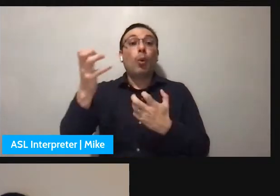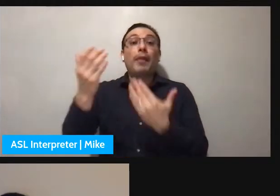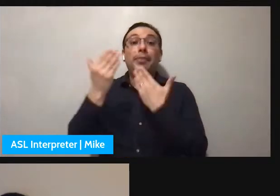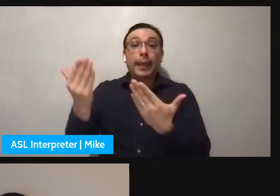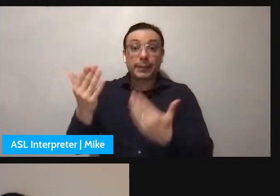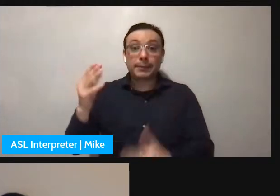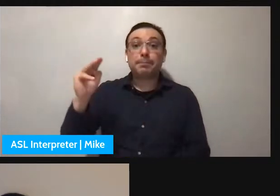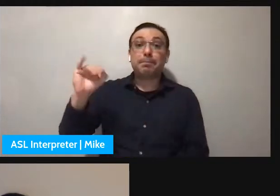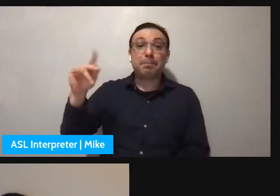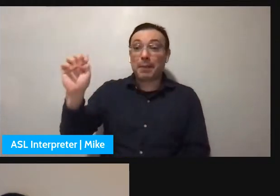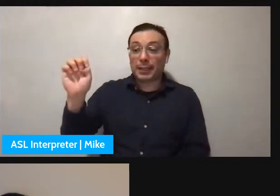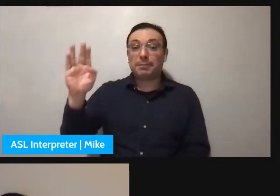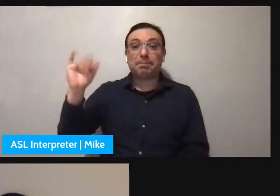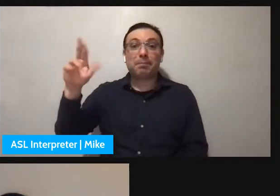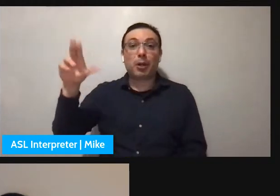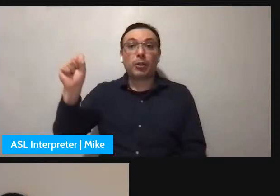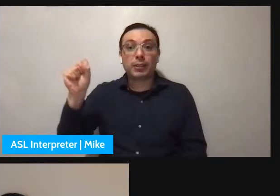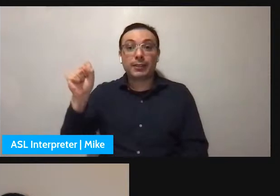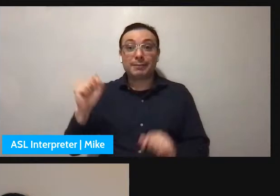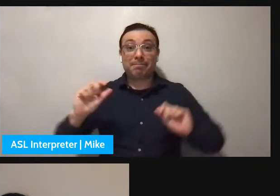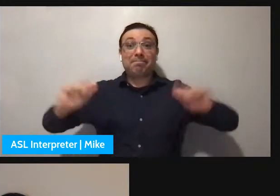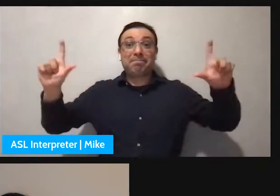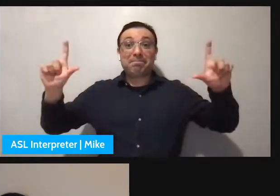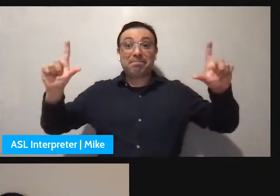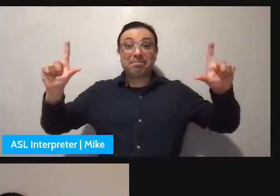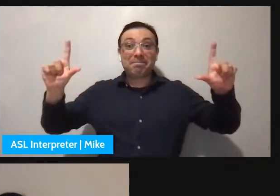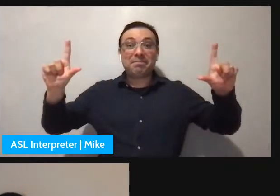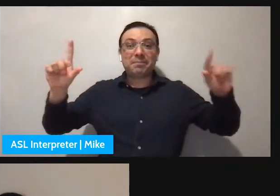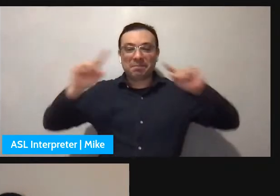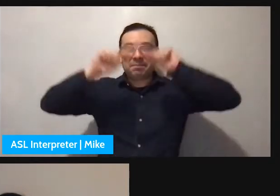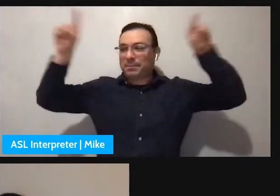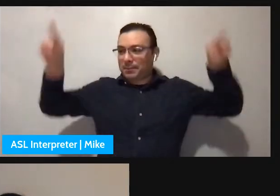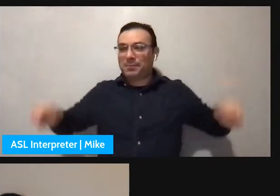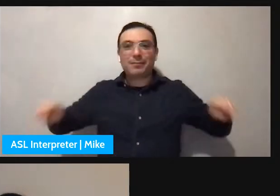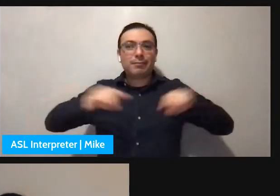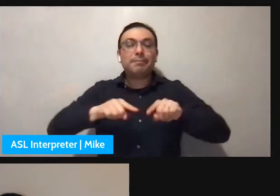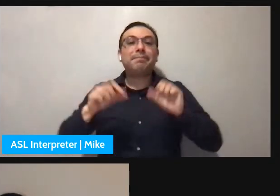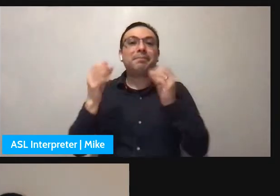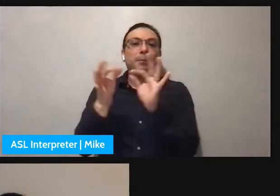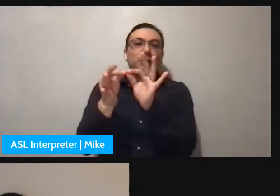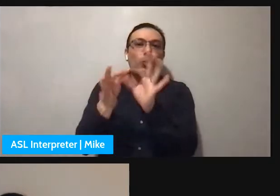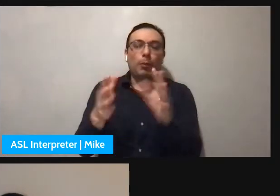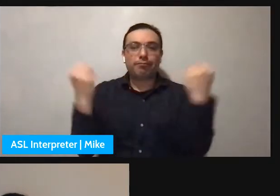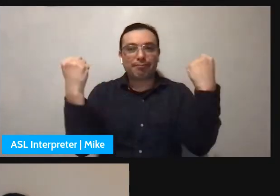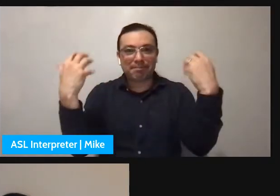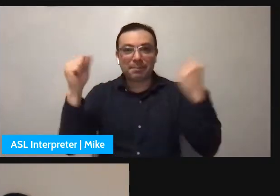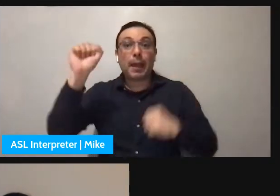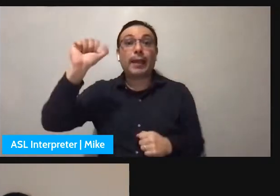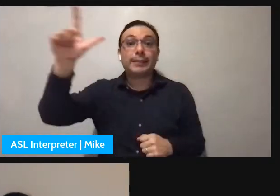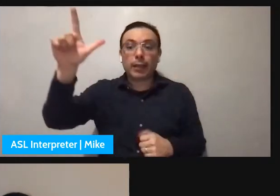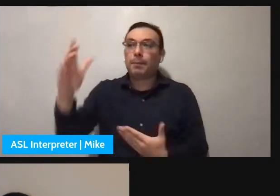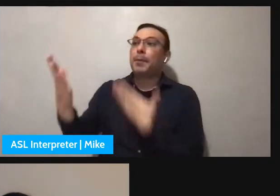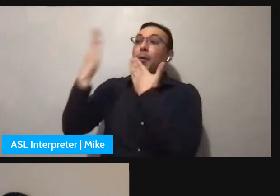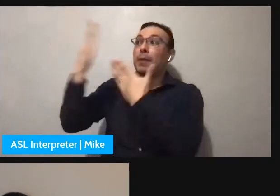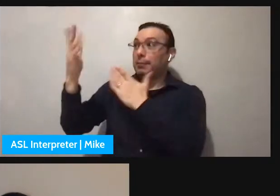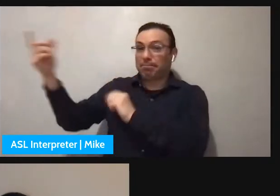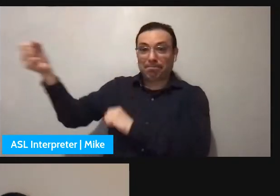Mike Barrios, who is here with American Sign Language interpretation. So we greatly appreciate